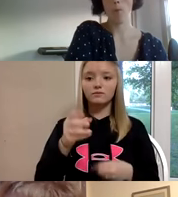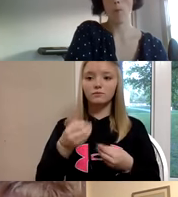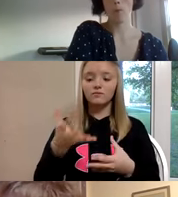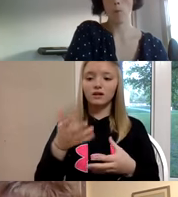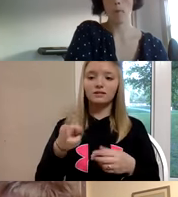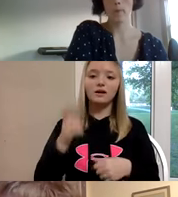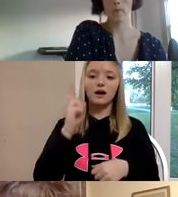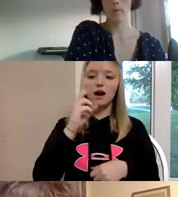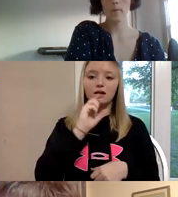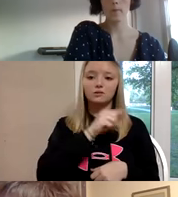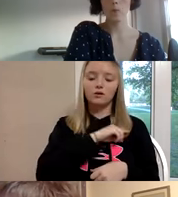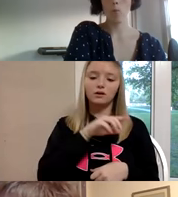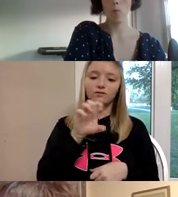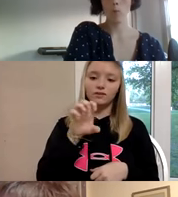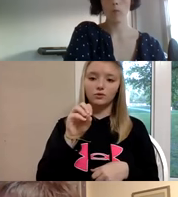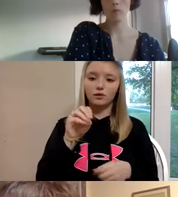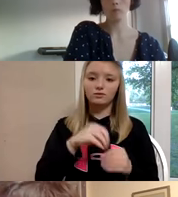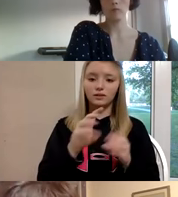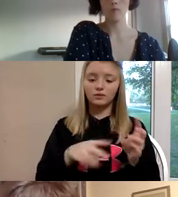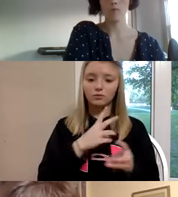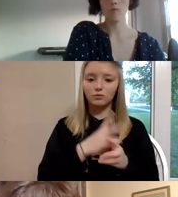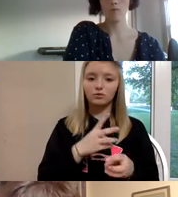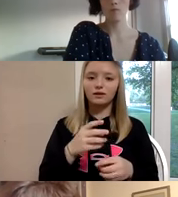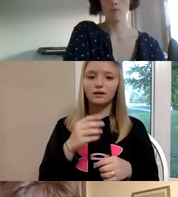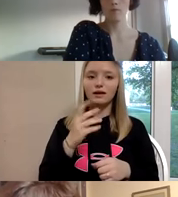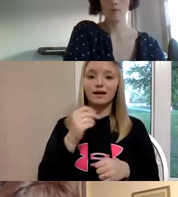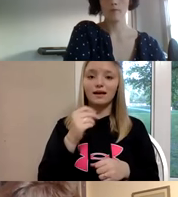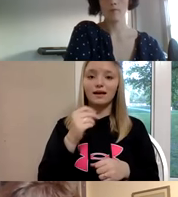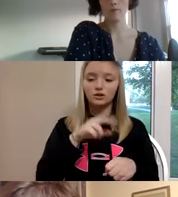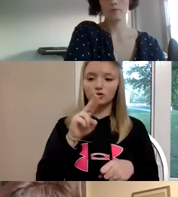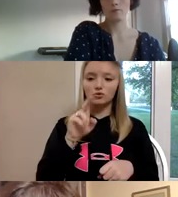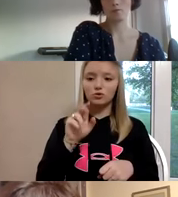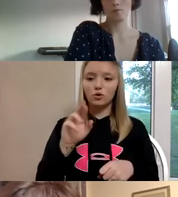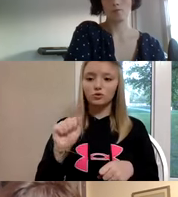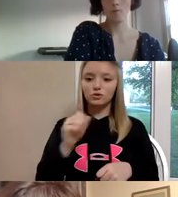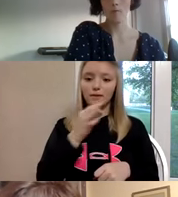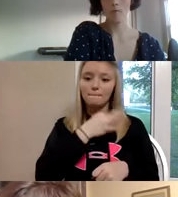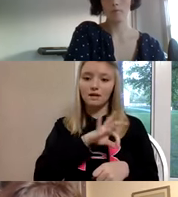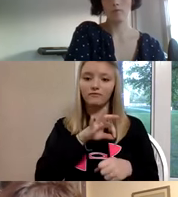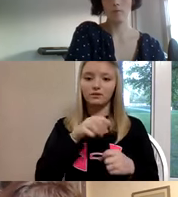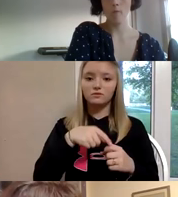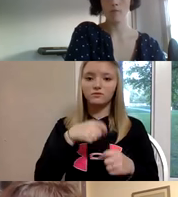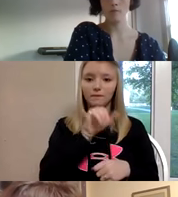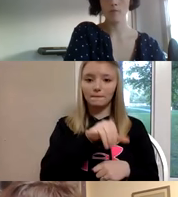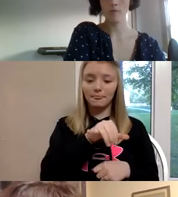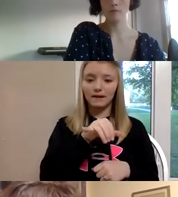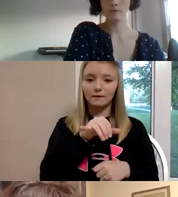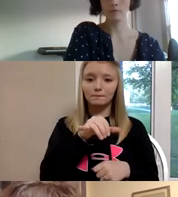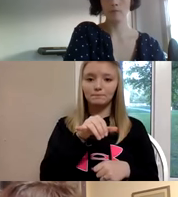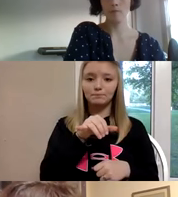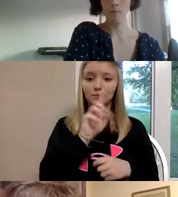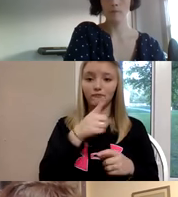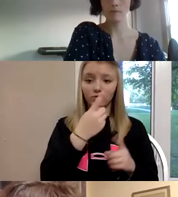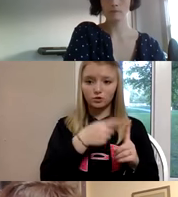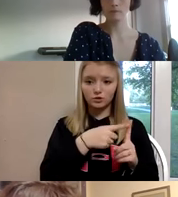and Nature's Ultra CBD benefits from these rigorous standards in two ways. The first way is